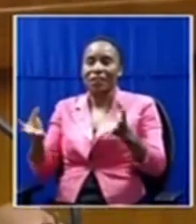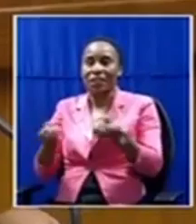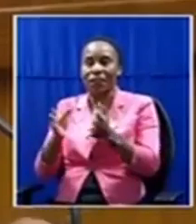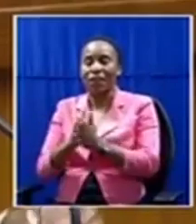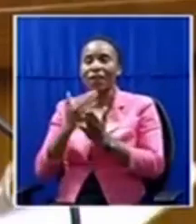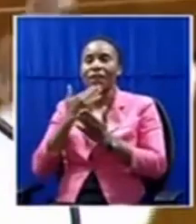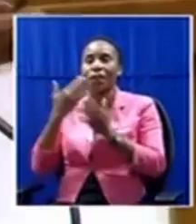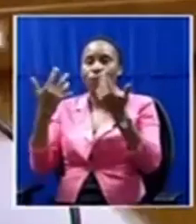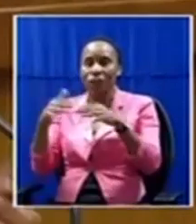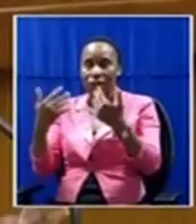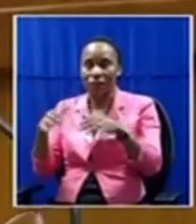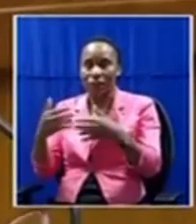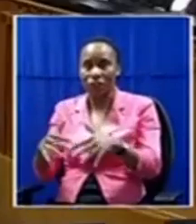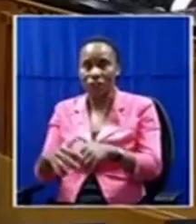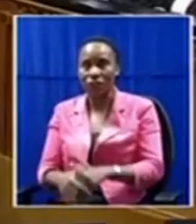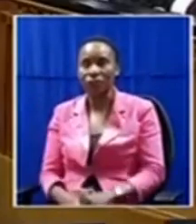much.